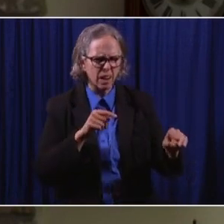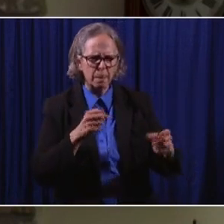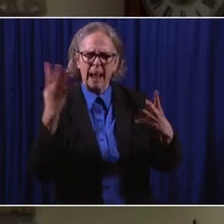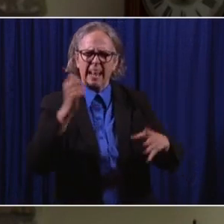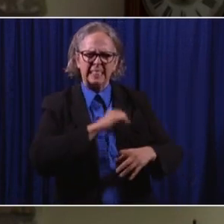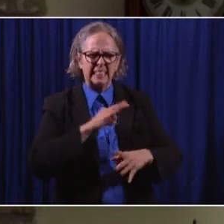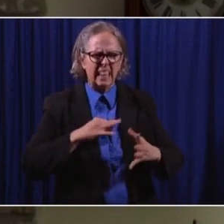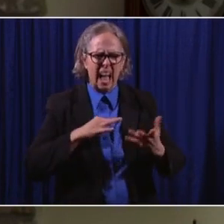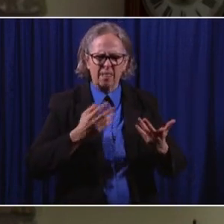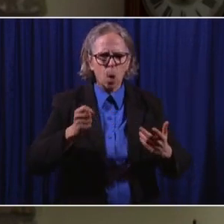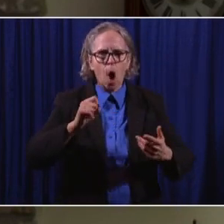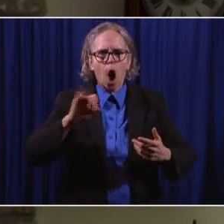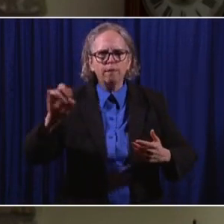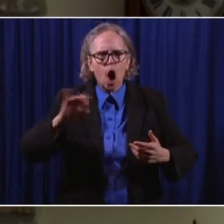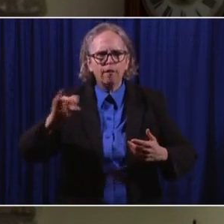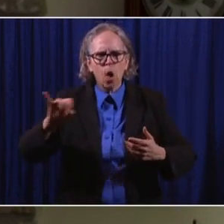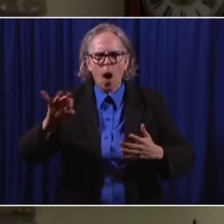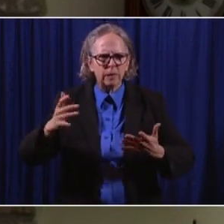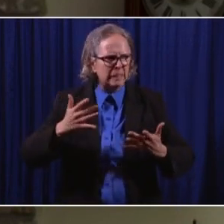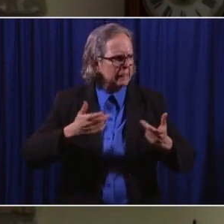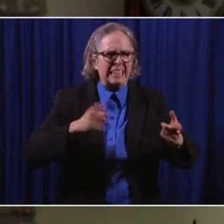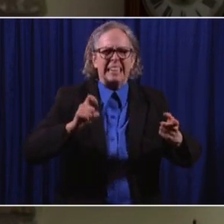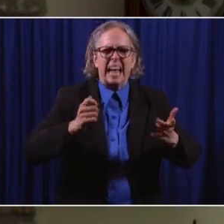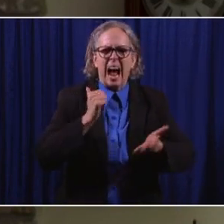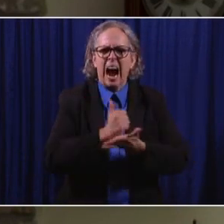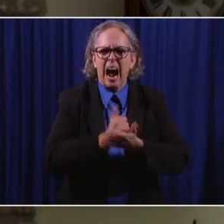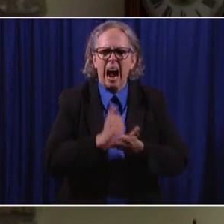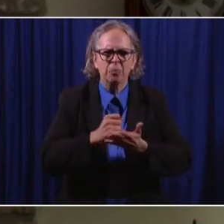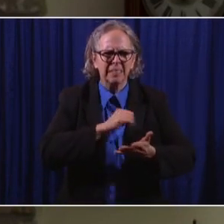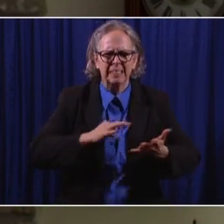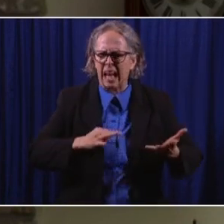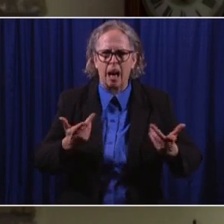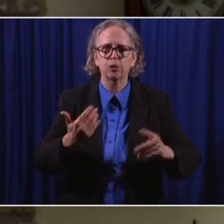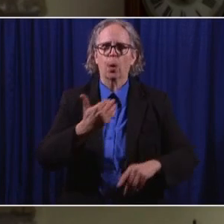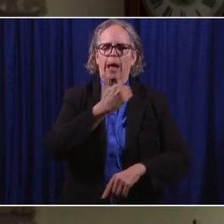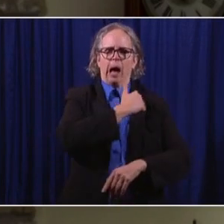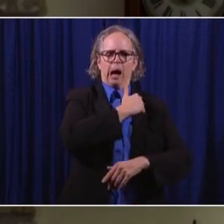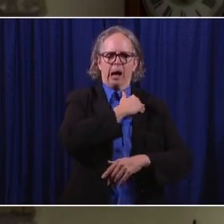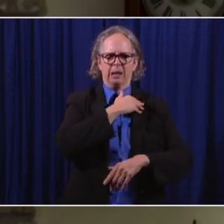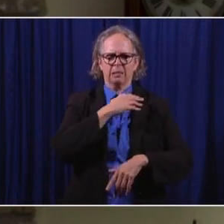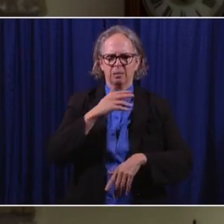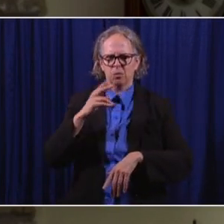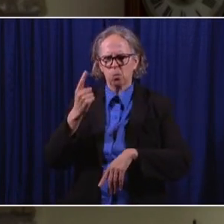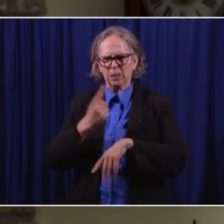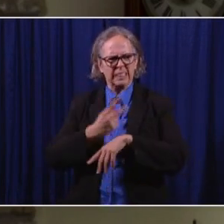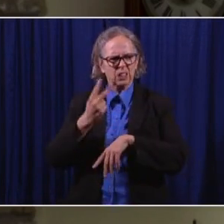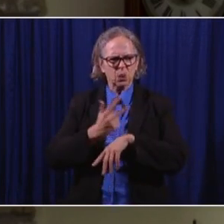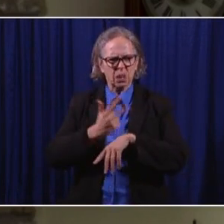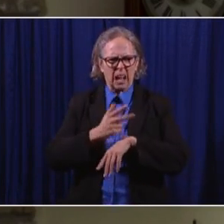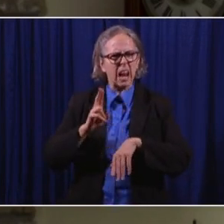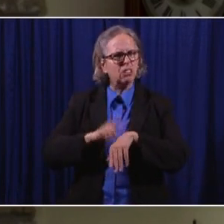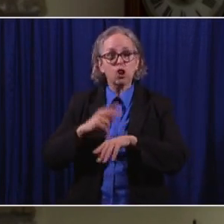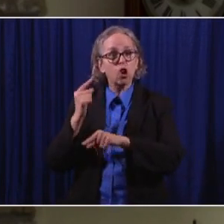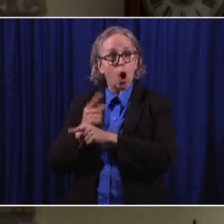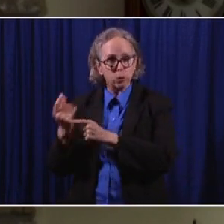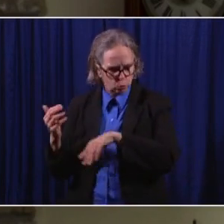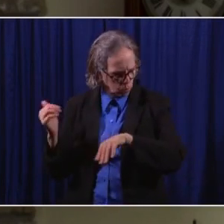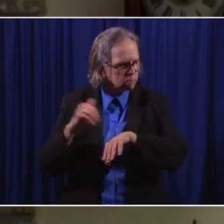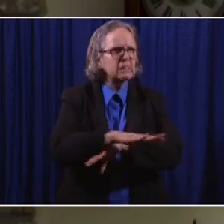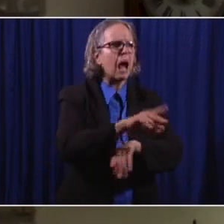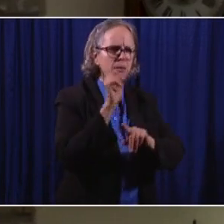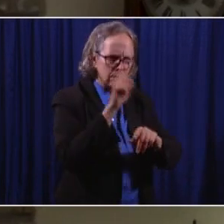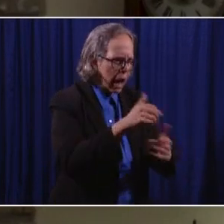it. And so for a day or so, we had National Guard in there assisting them. So we will send in the National